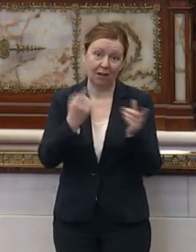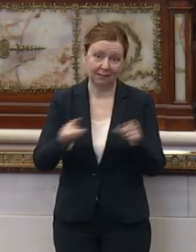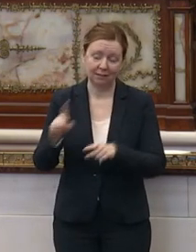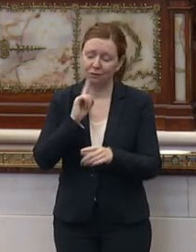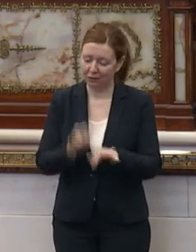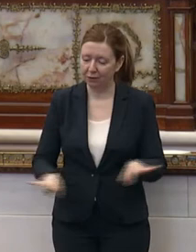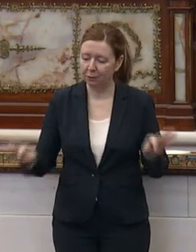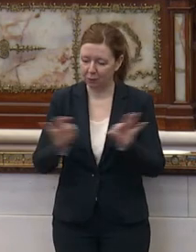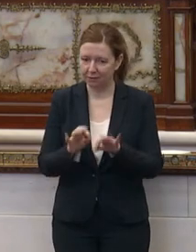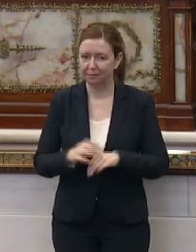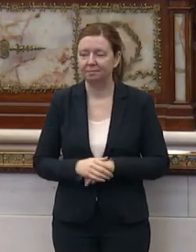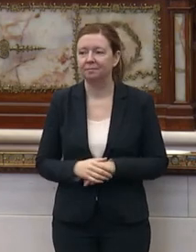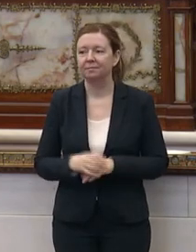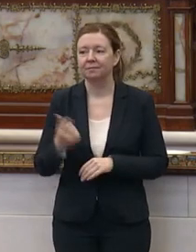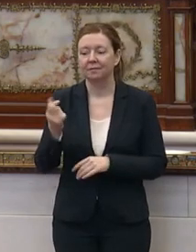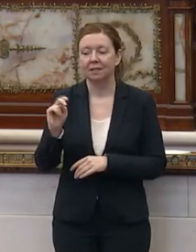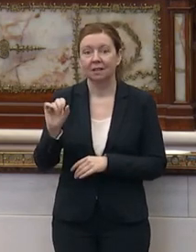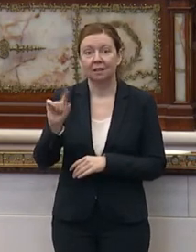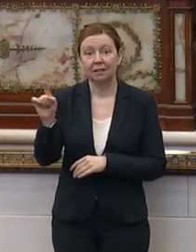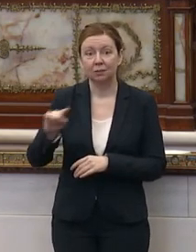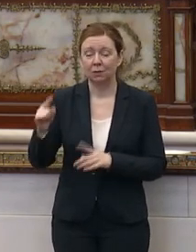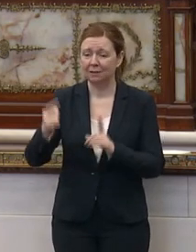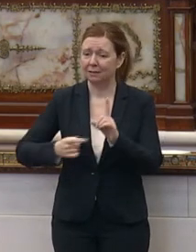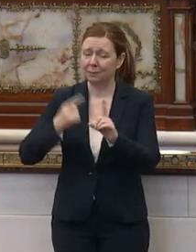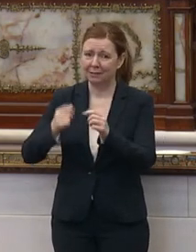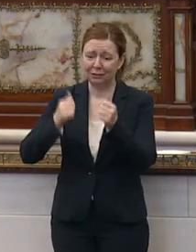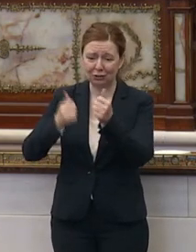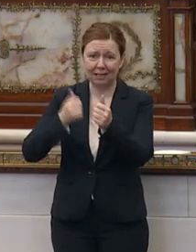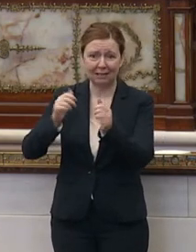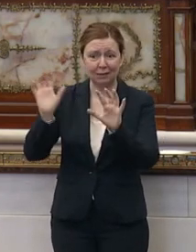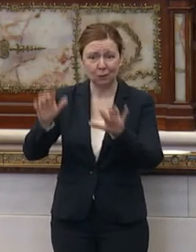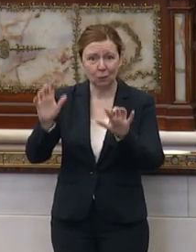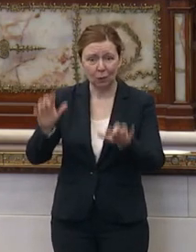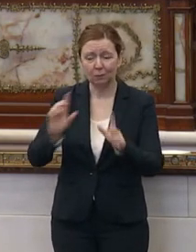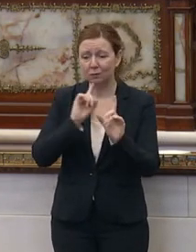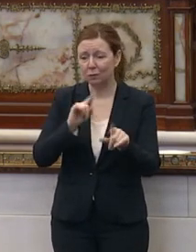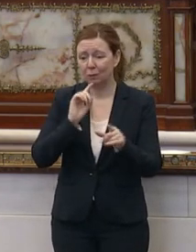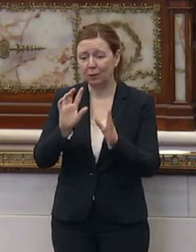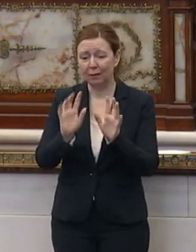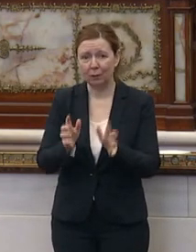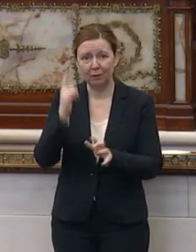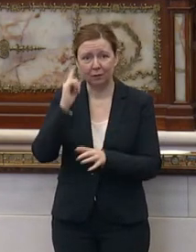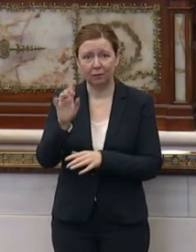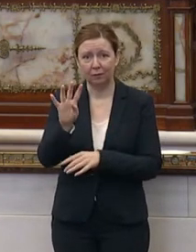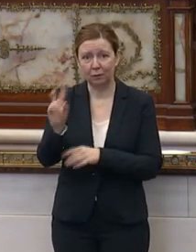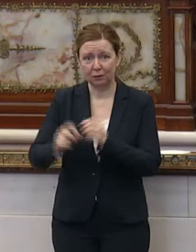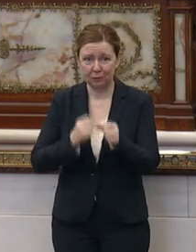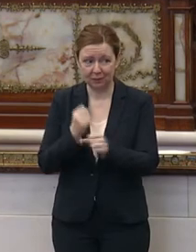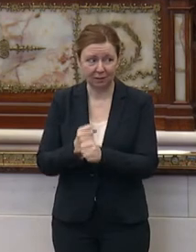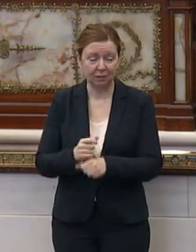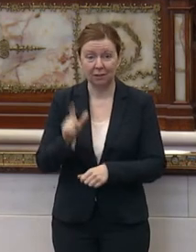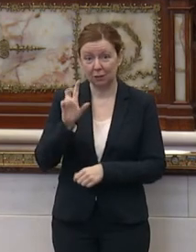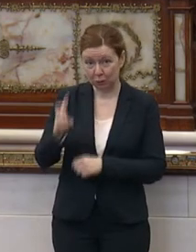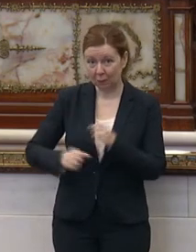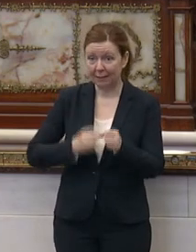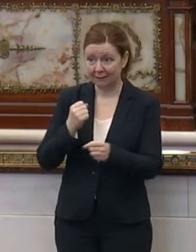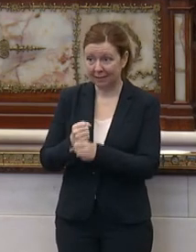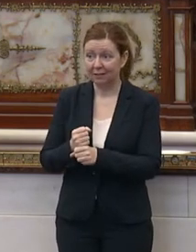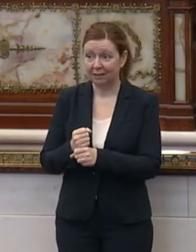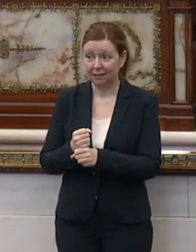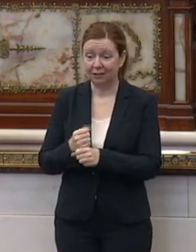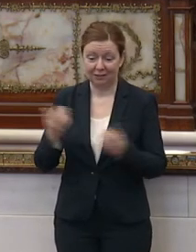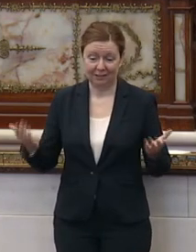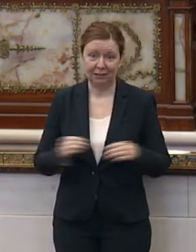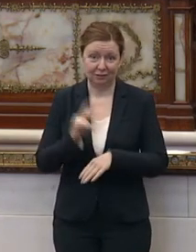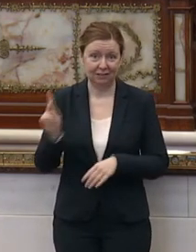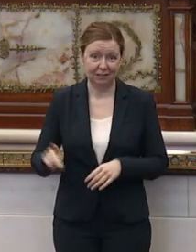Very important. Now, Glenn Schwartz has been chasing storms and reporting the weather for 42 years. 27 of those years are